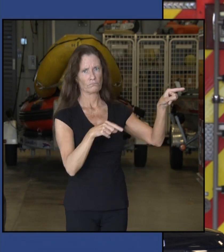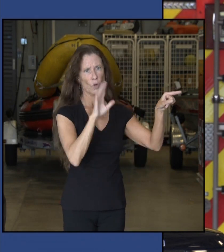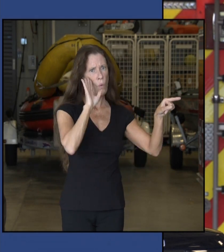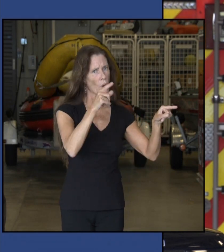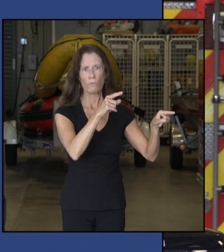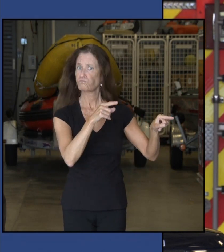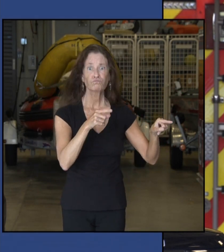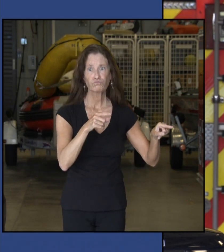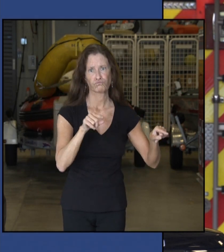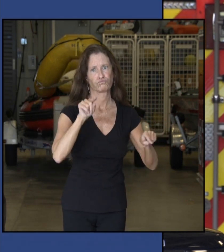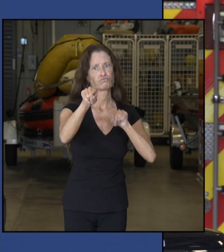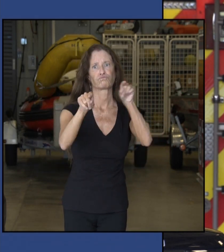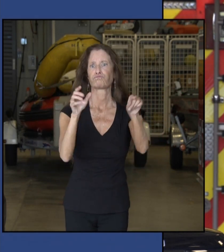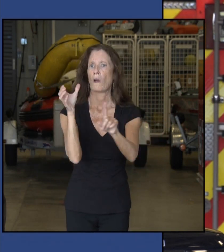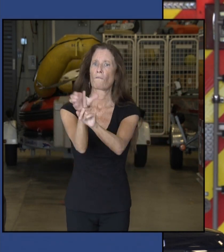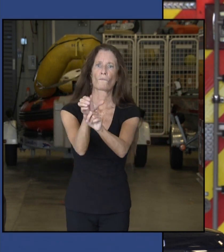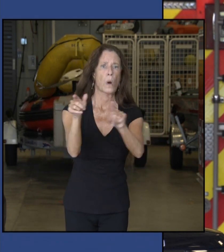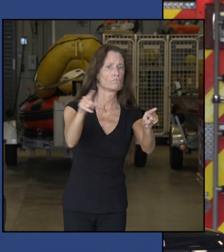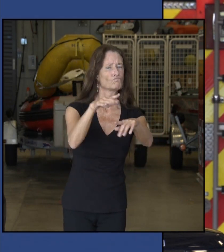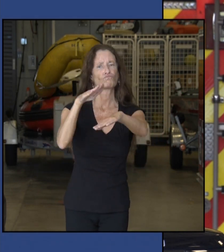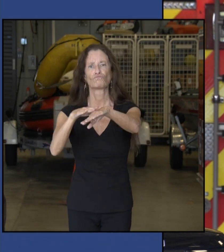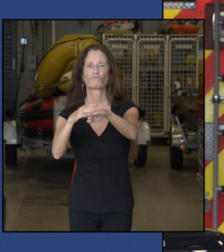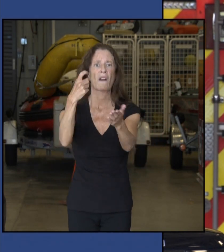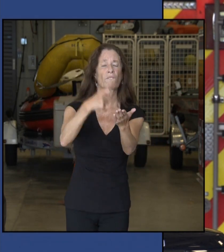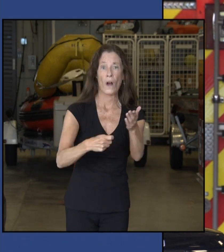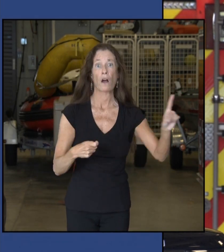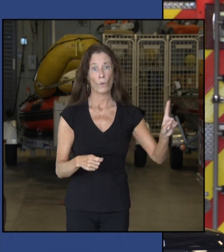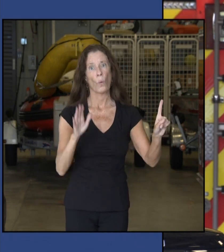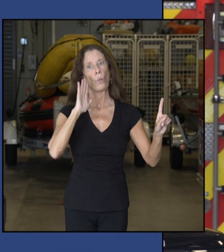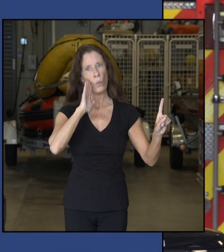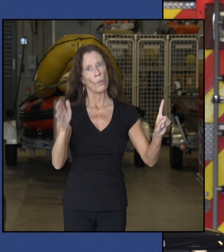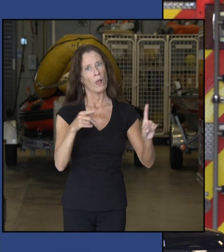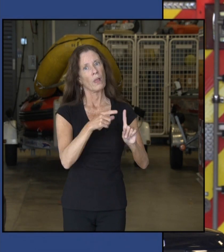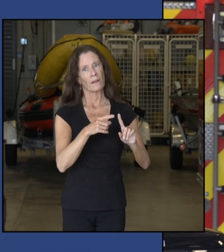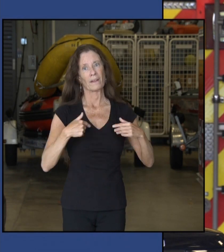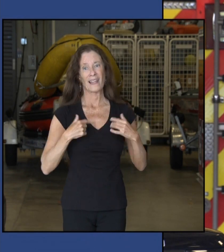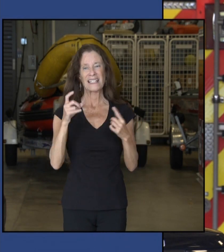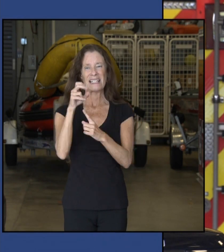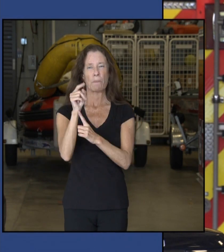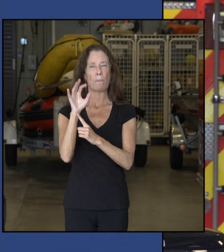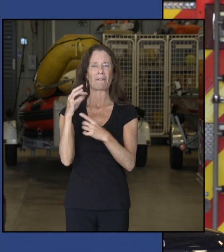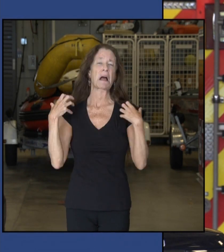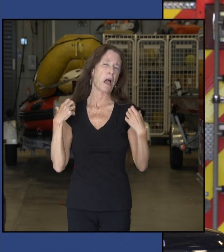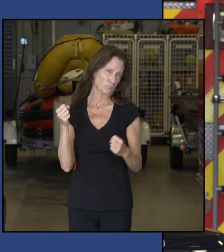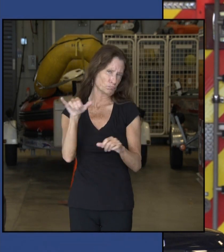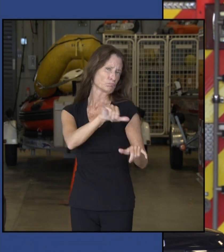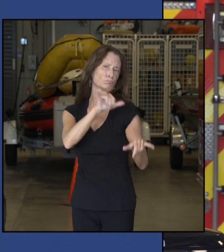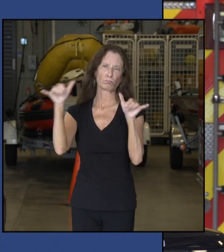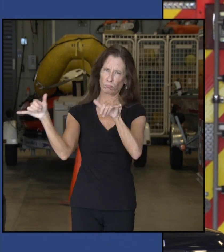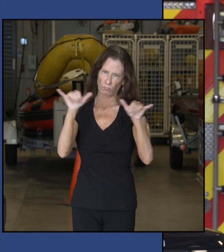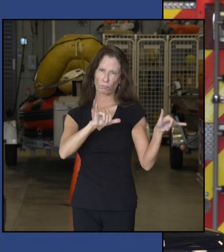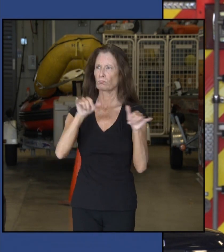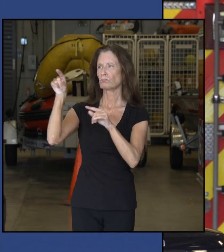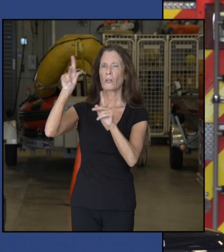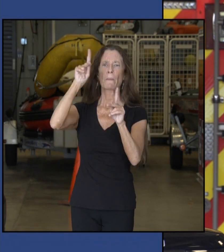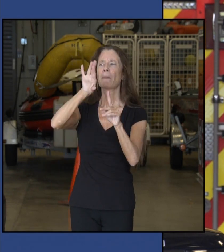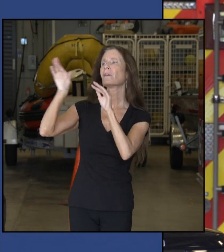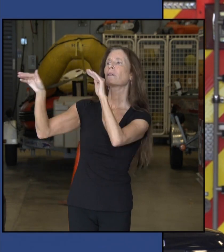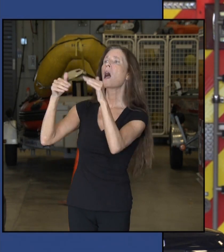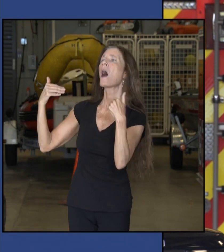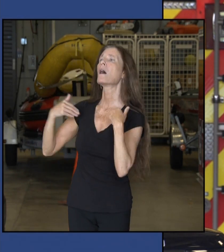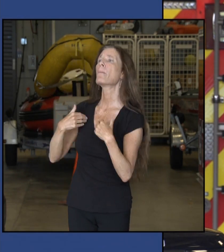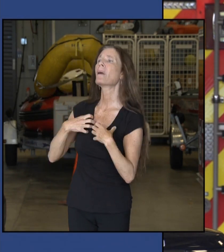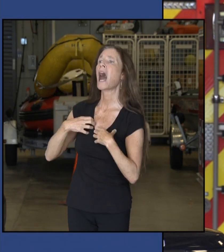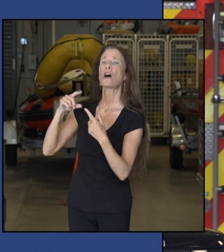of warnings and fines. And of course, the Department of Health is receiving other complaints or other notices of possible